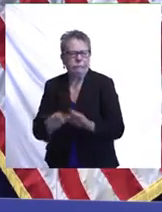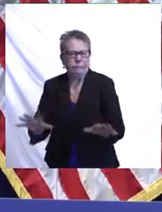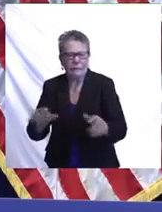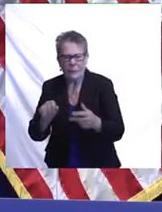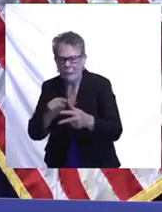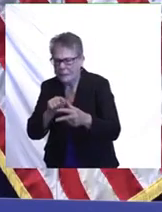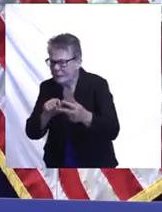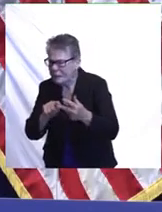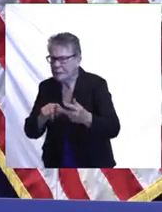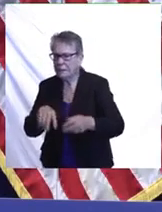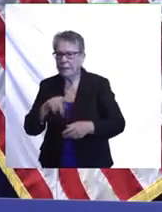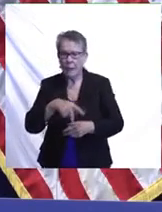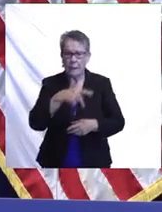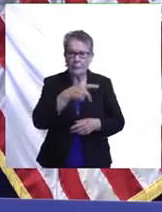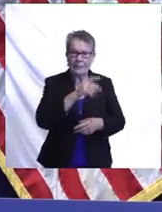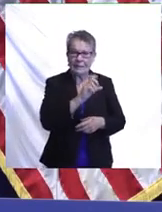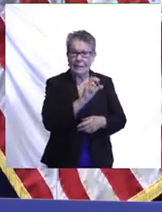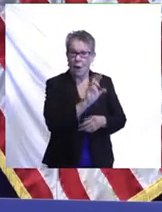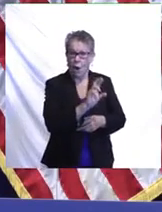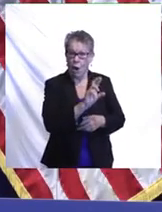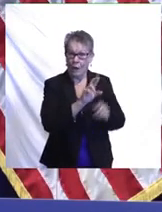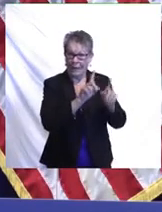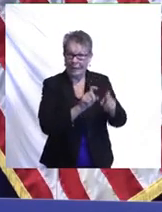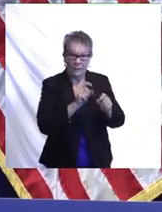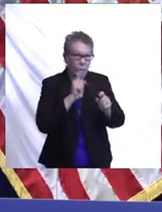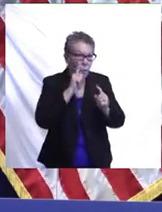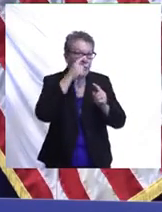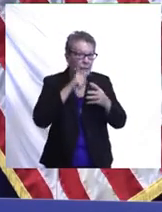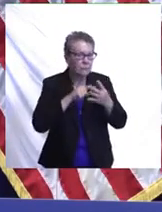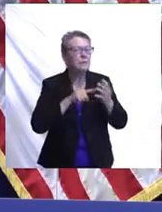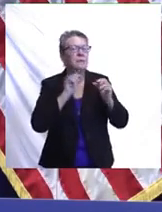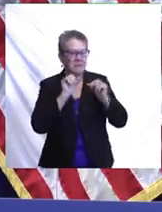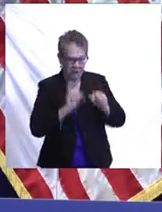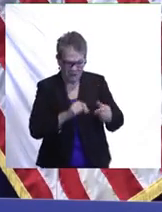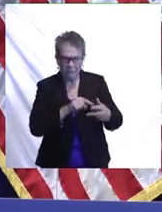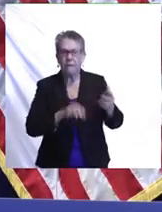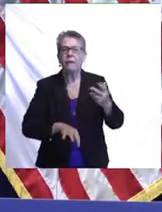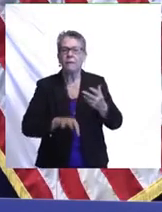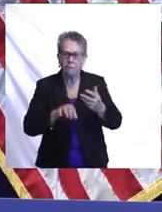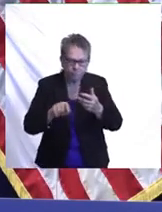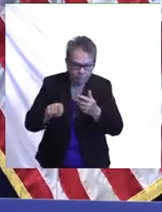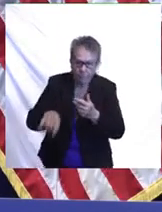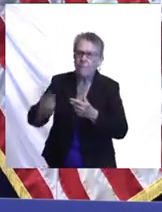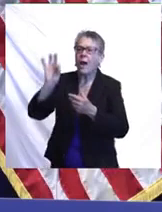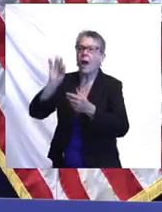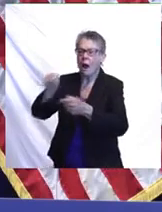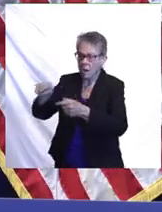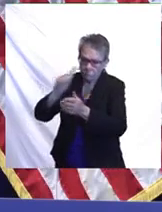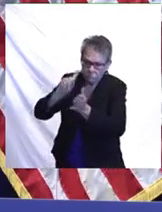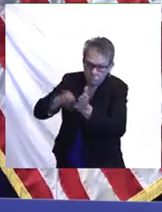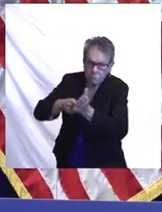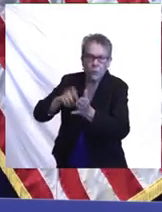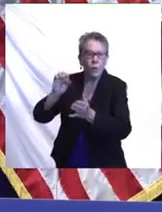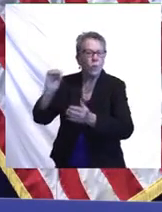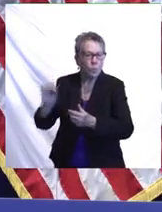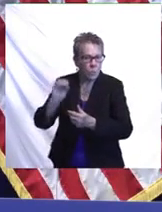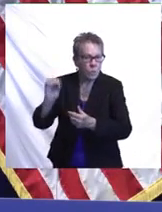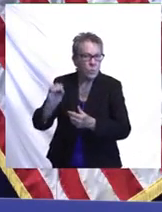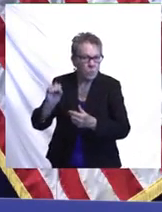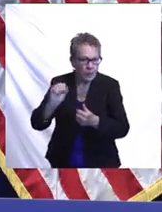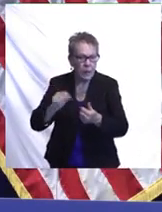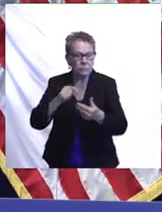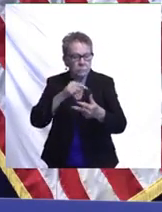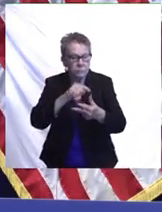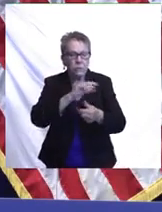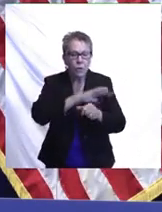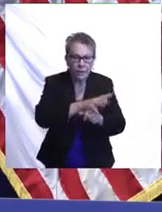the Omicron variant. This will help lead to efficient detection of this variant while further sequencing